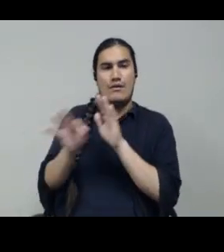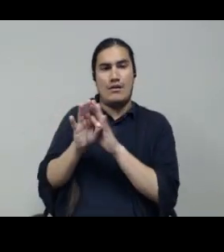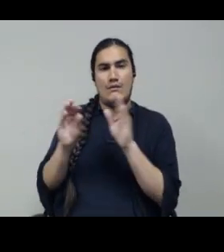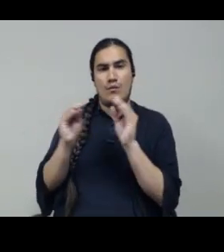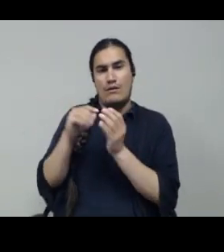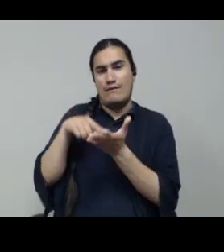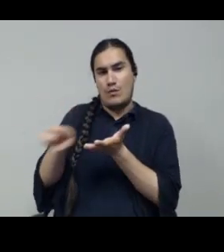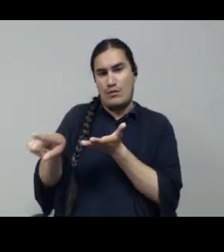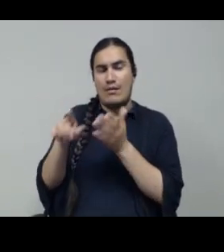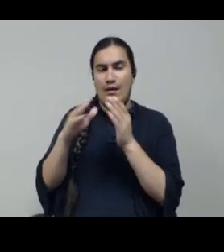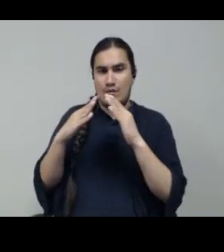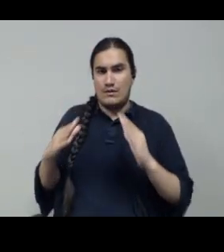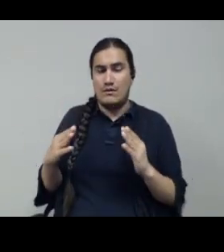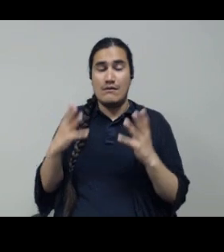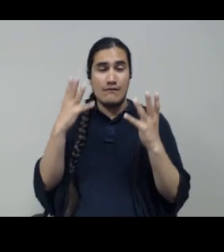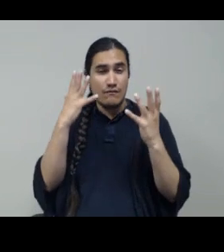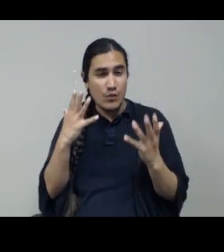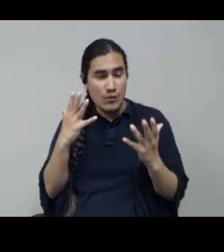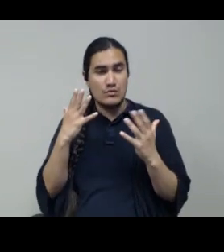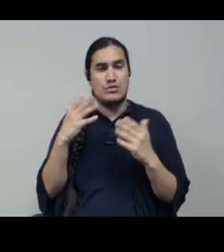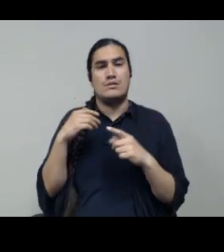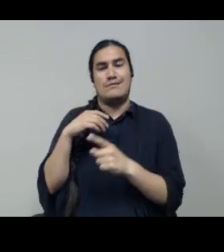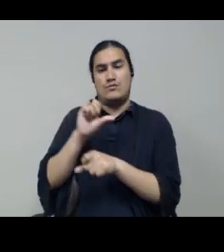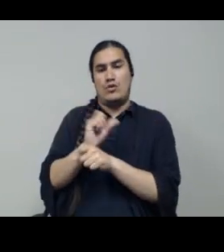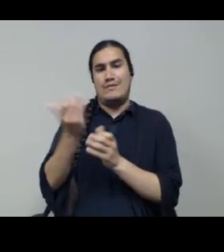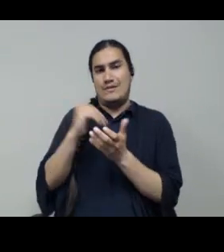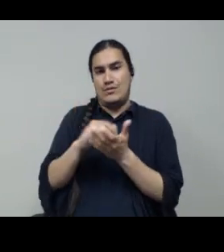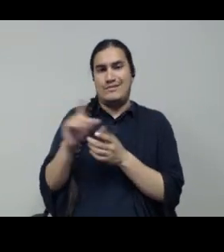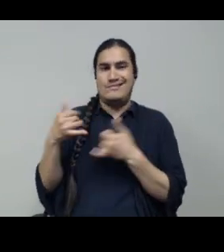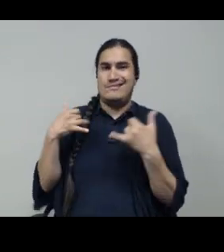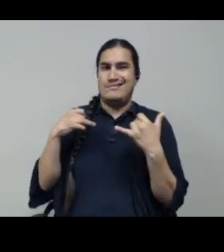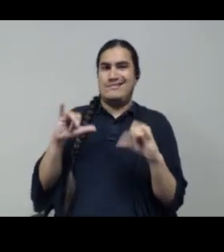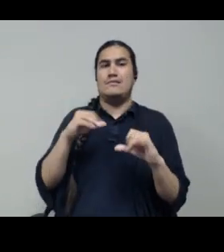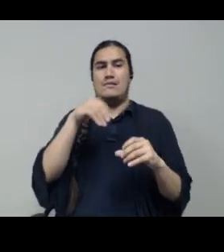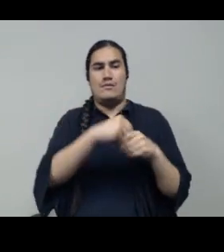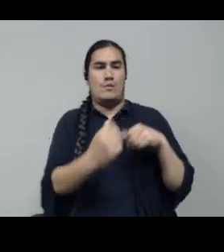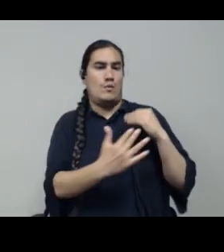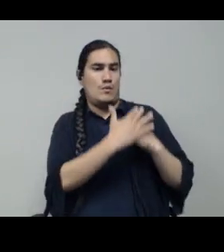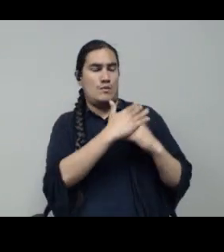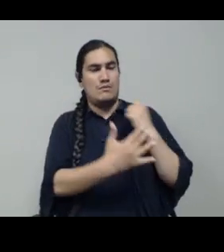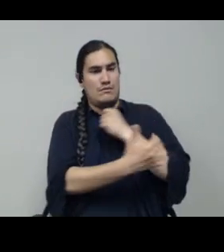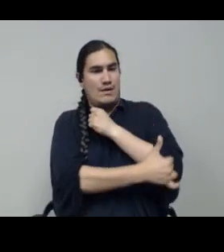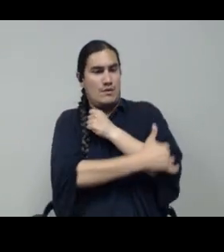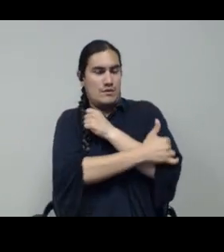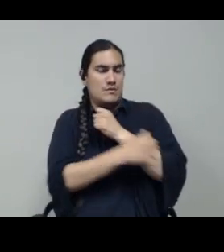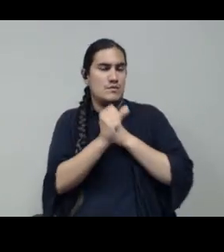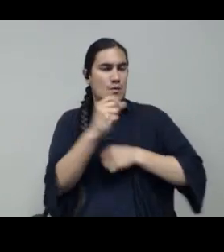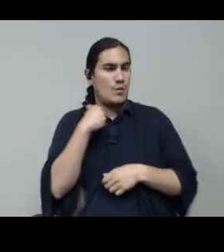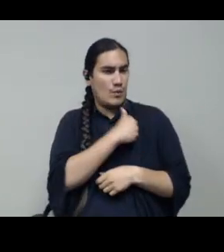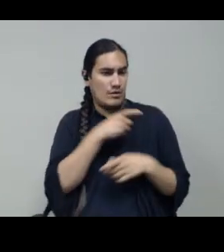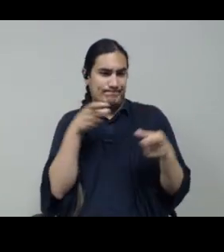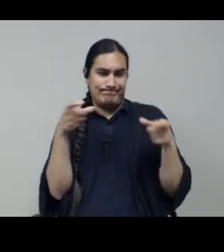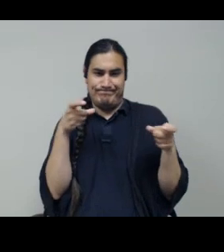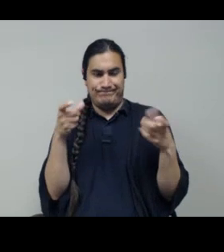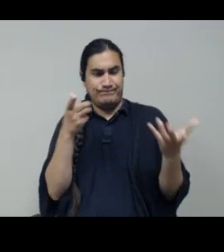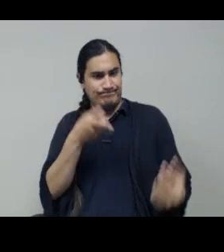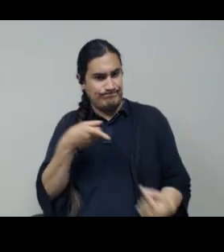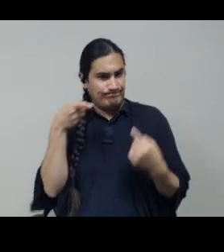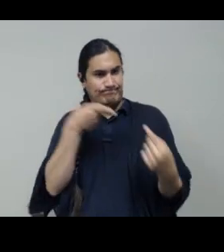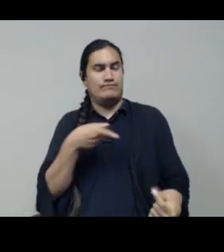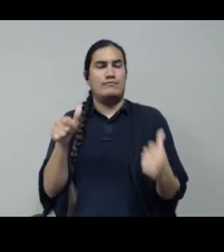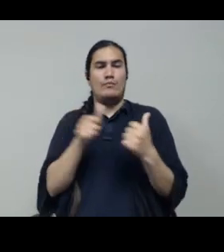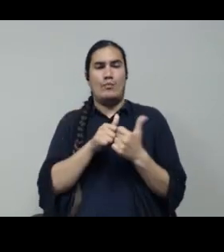right? Unfortunately, the job centers remain largely in the coastal counties. And so we're dealing or struggling with